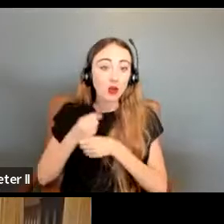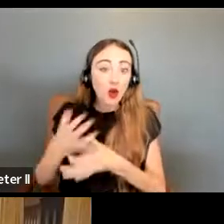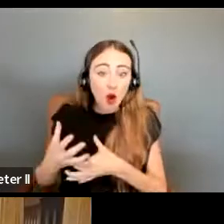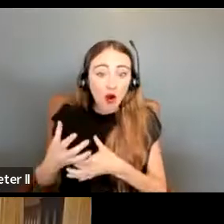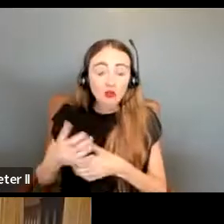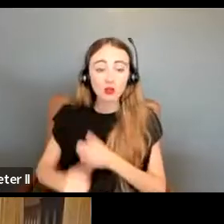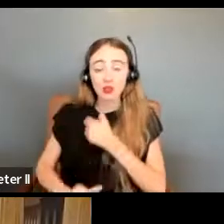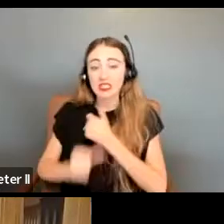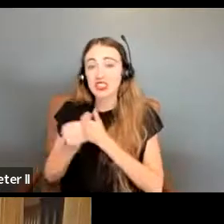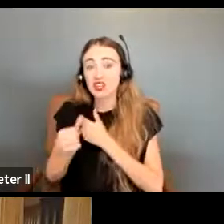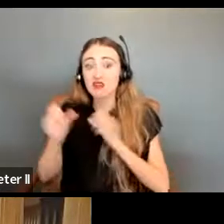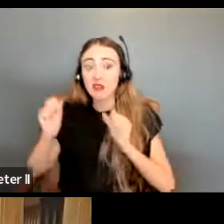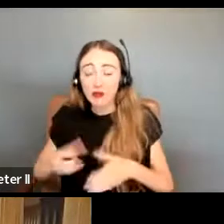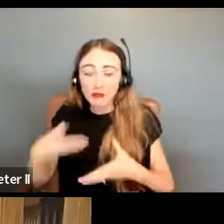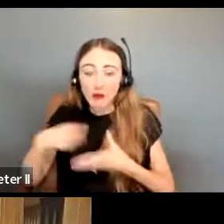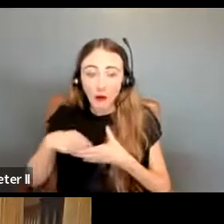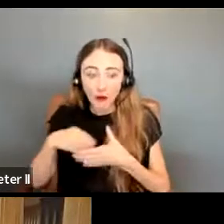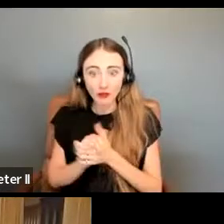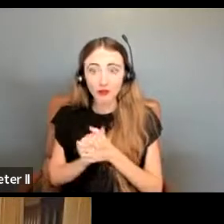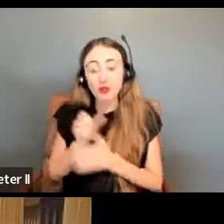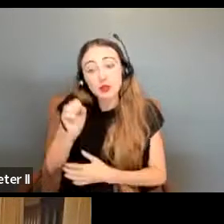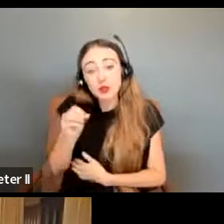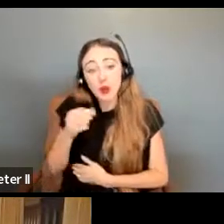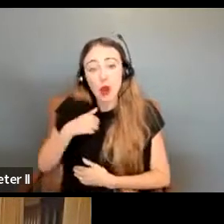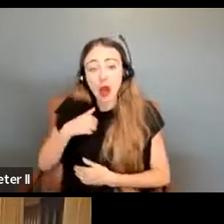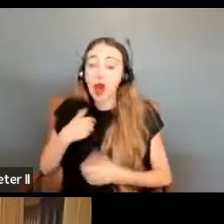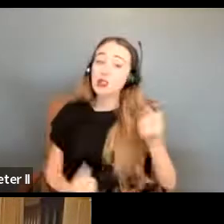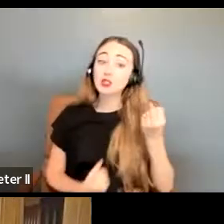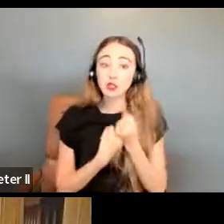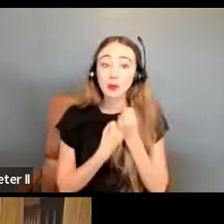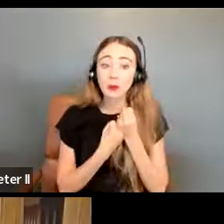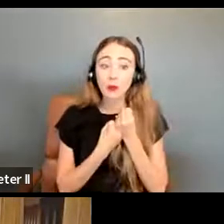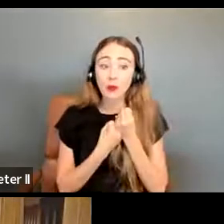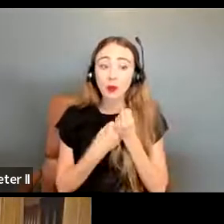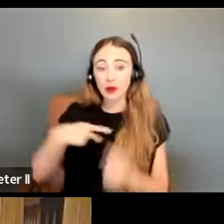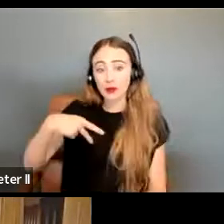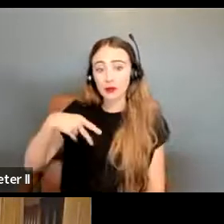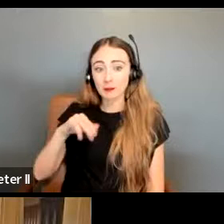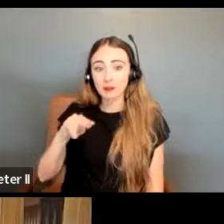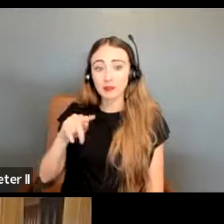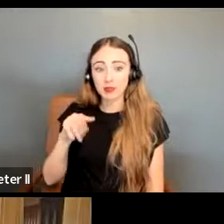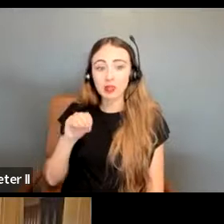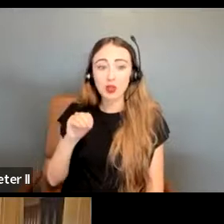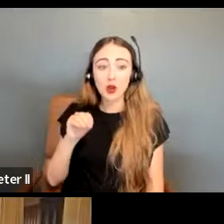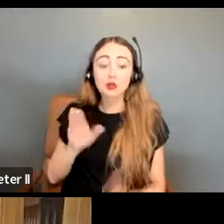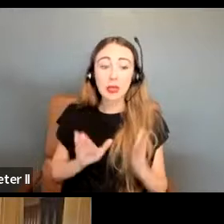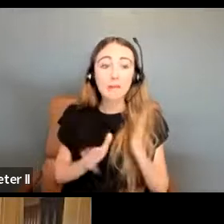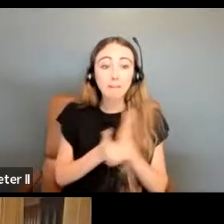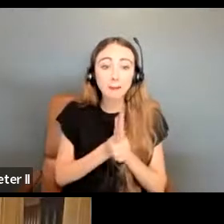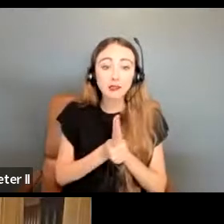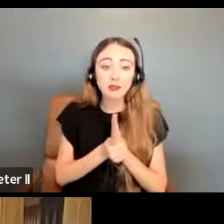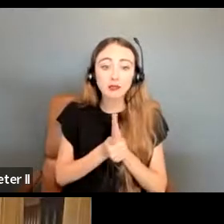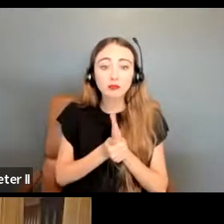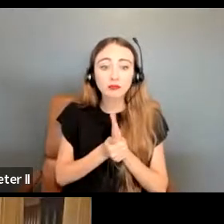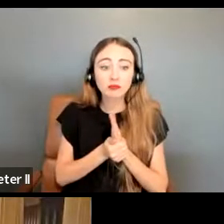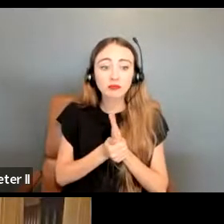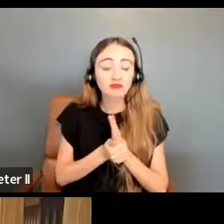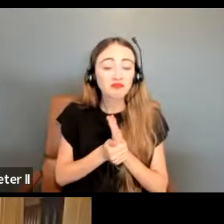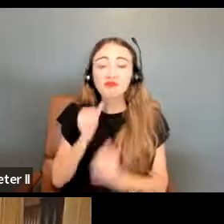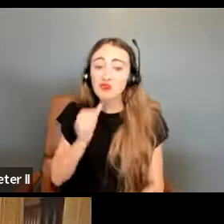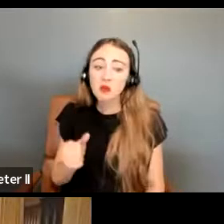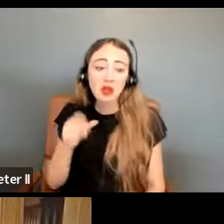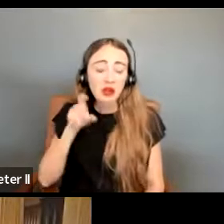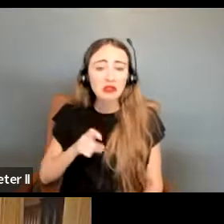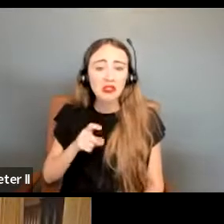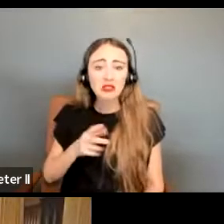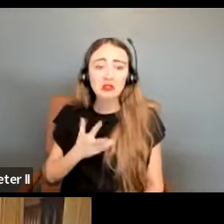they may involve. So I'm going to support Councilmember Pinto's amendment. We don't have to